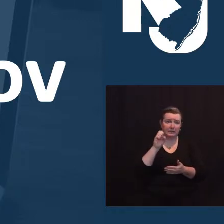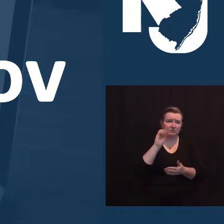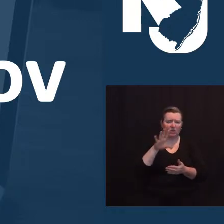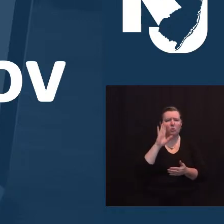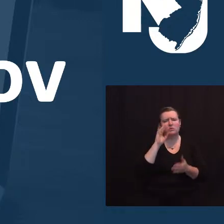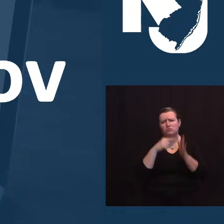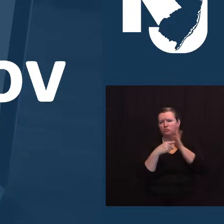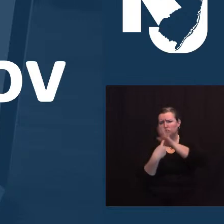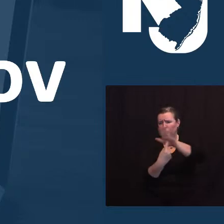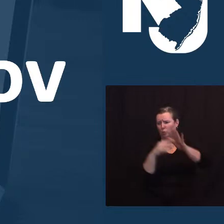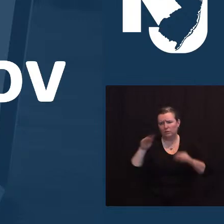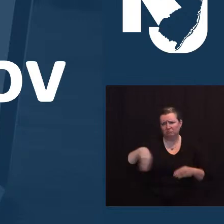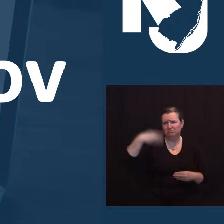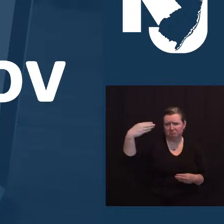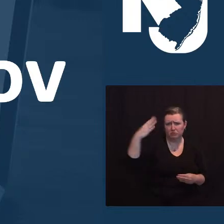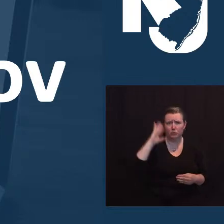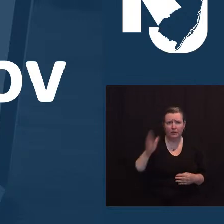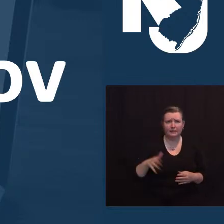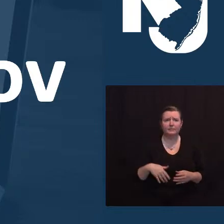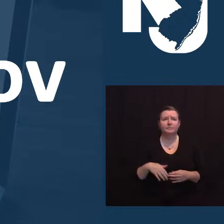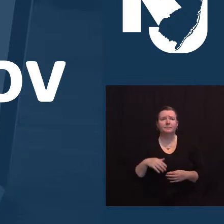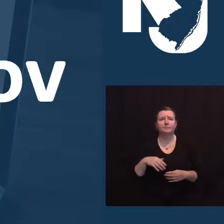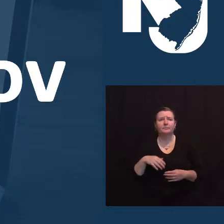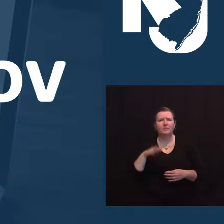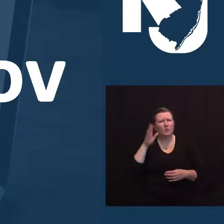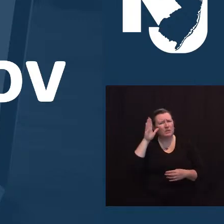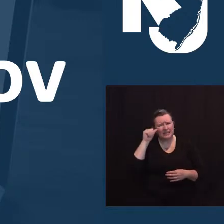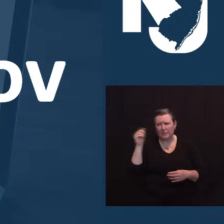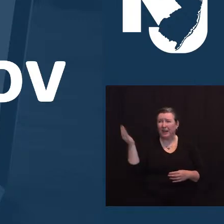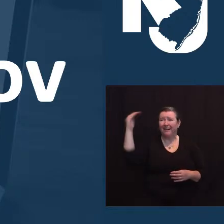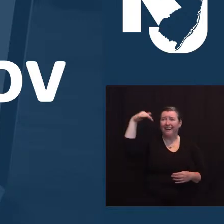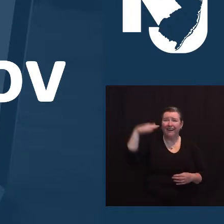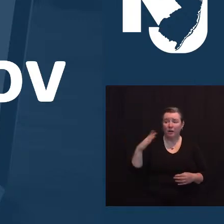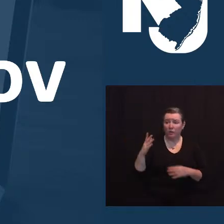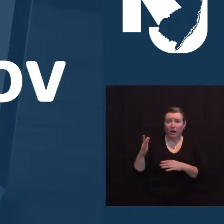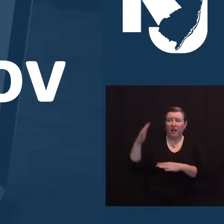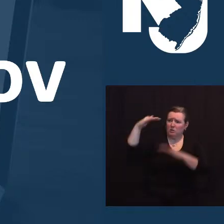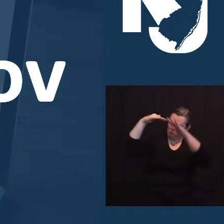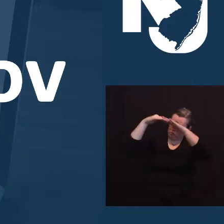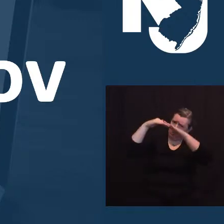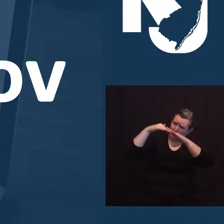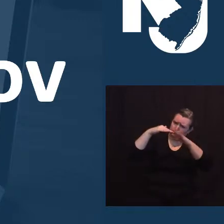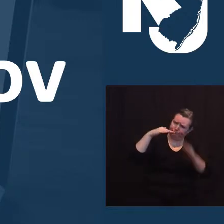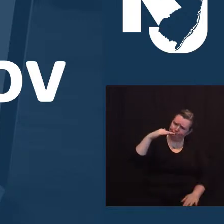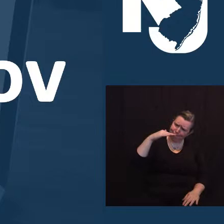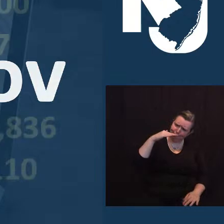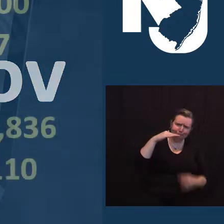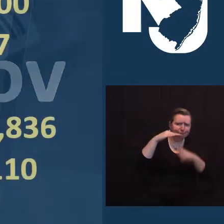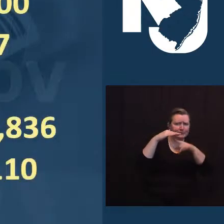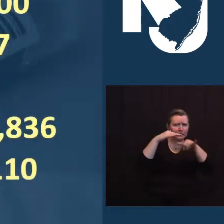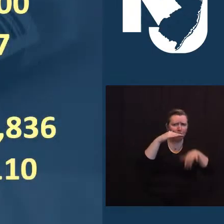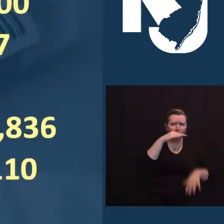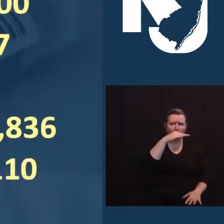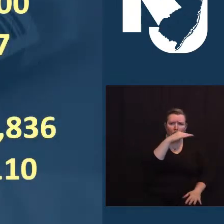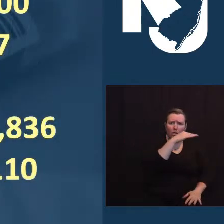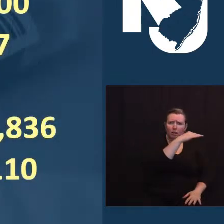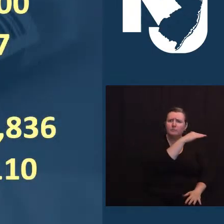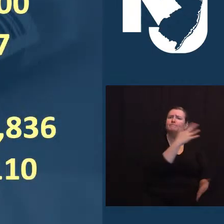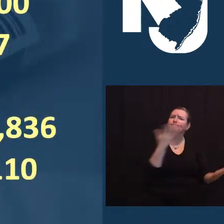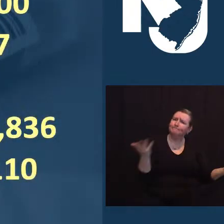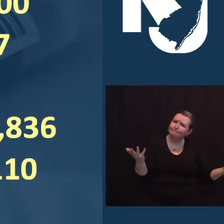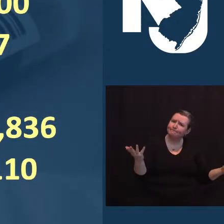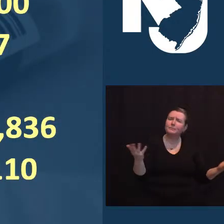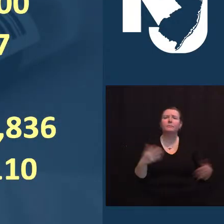stubborn plateauing, Judy, that we discussed on Monday and in fact last week. So let's turn to those numbers. So we're